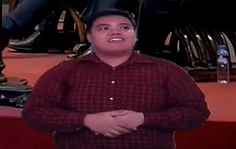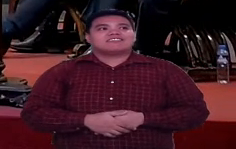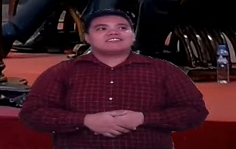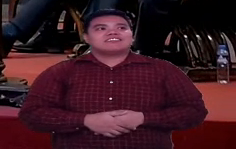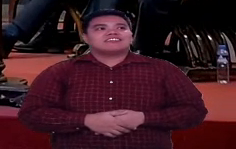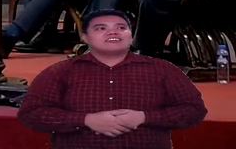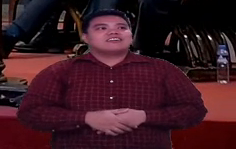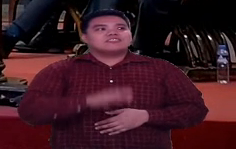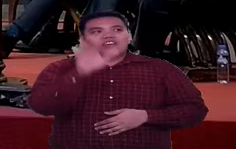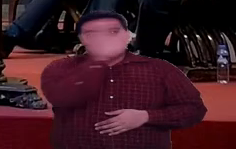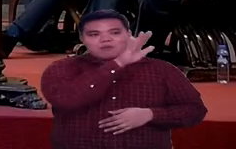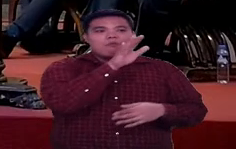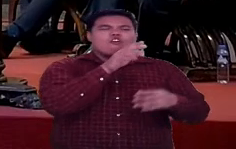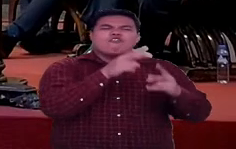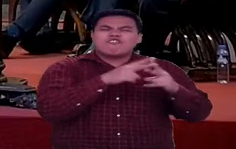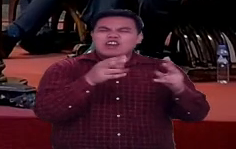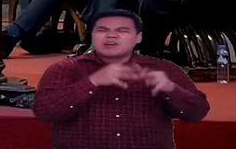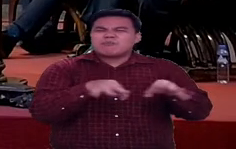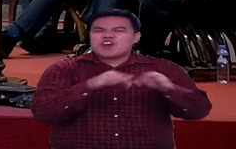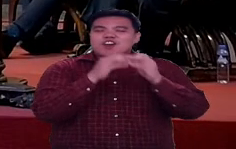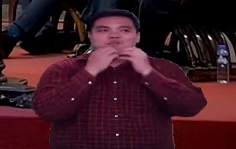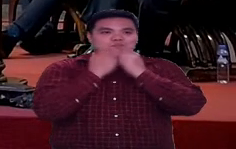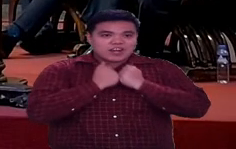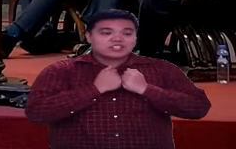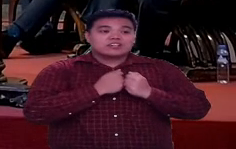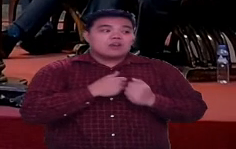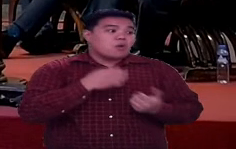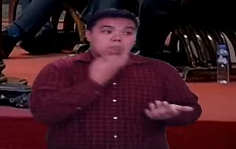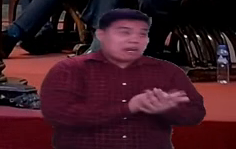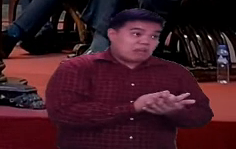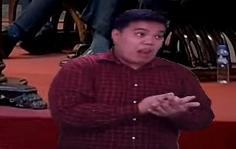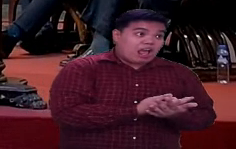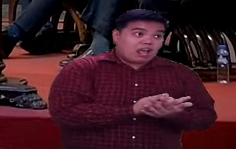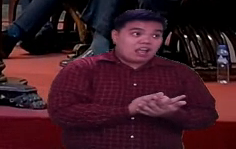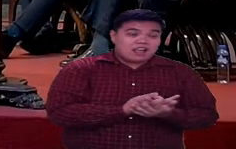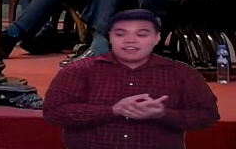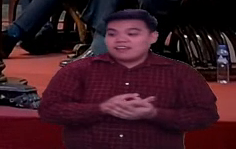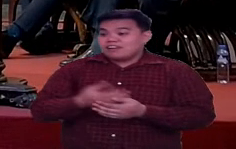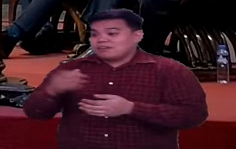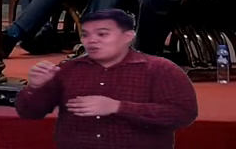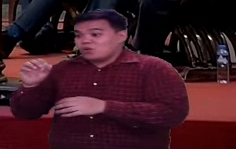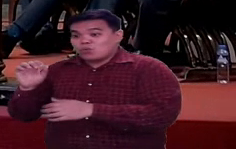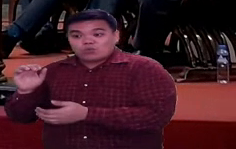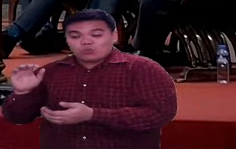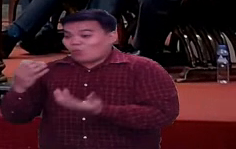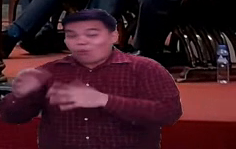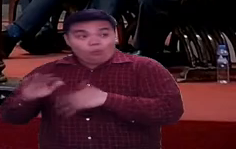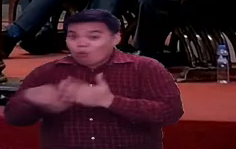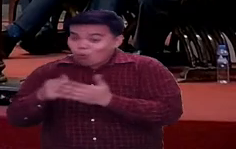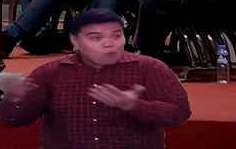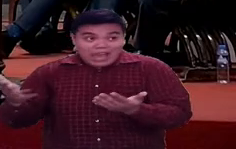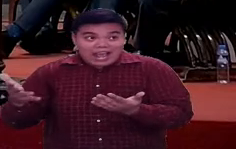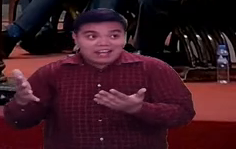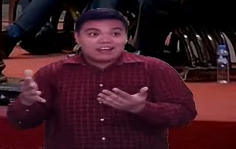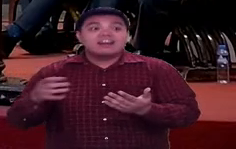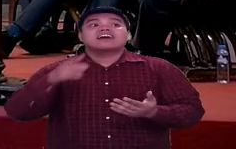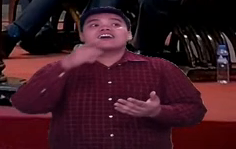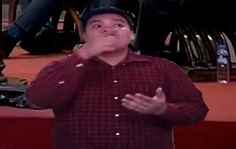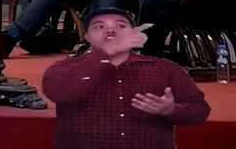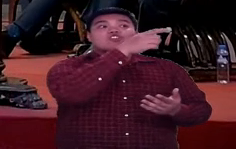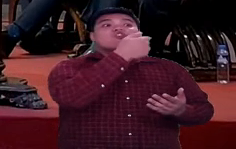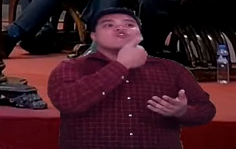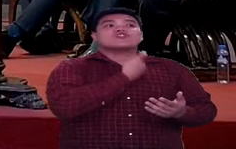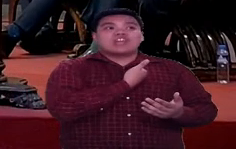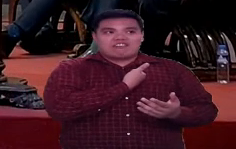come in. So give yourself. What about you tonight? Are you ready to give